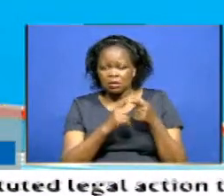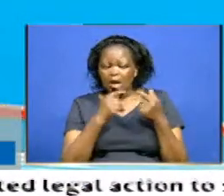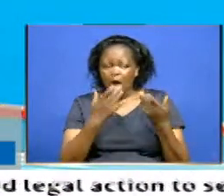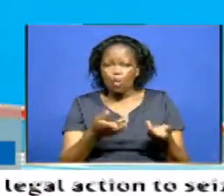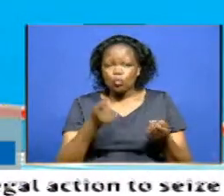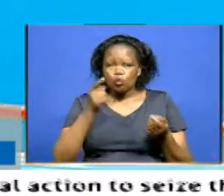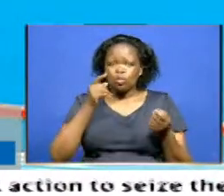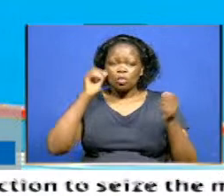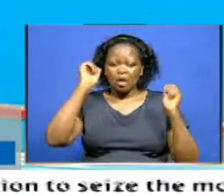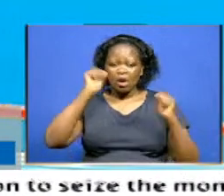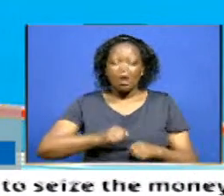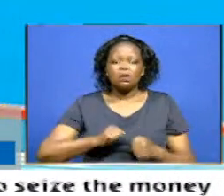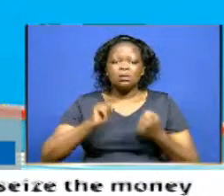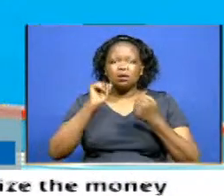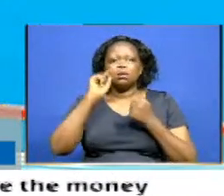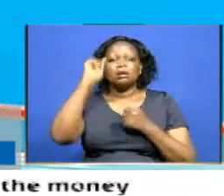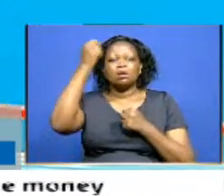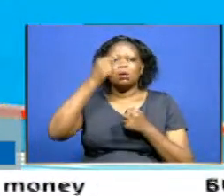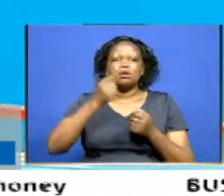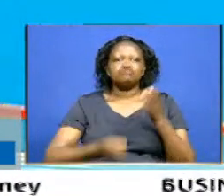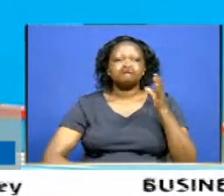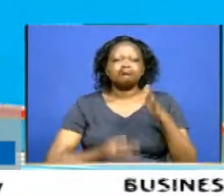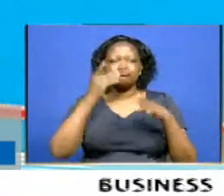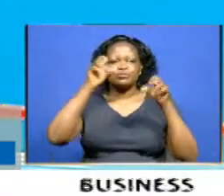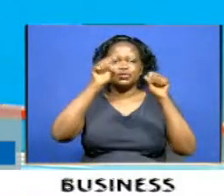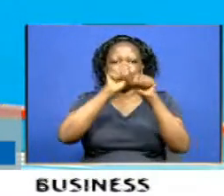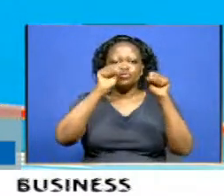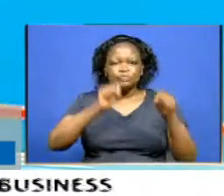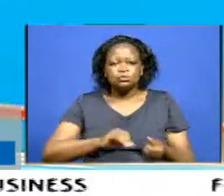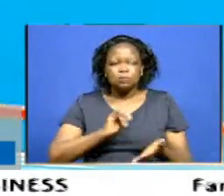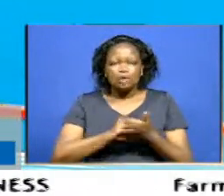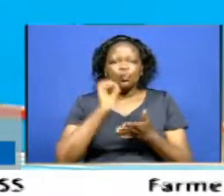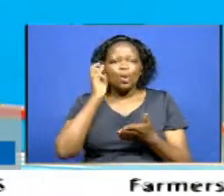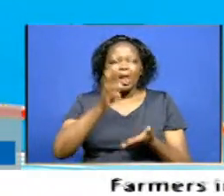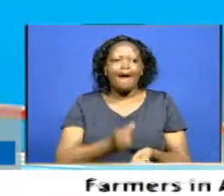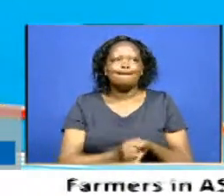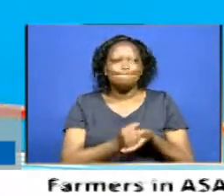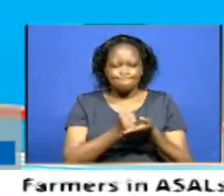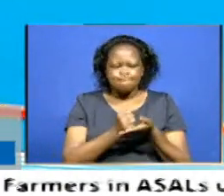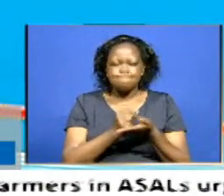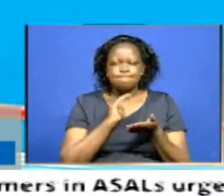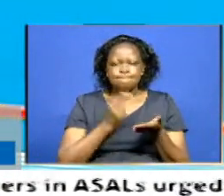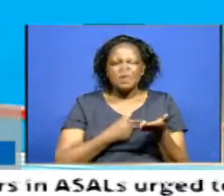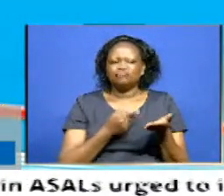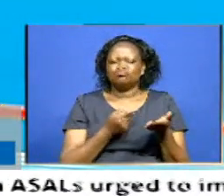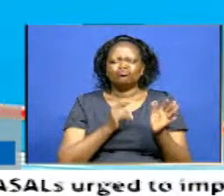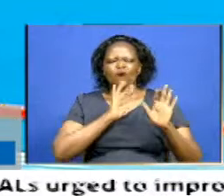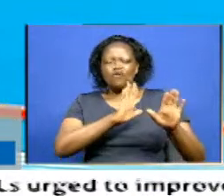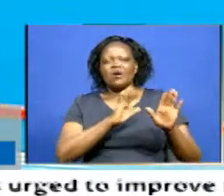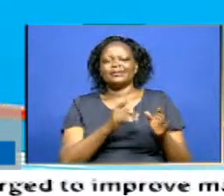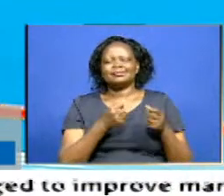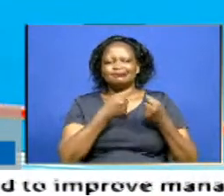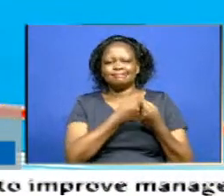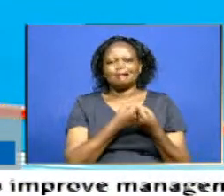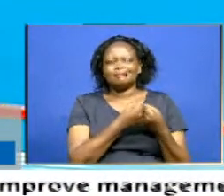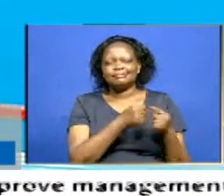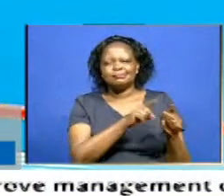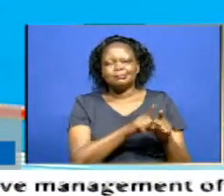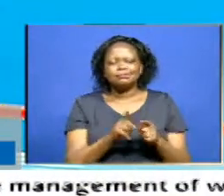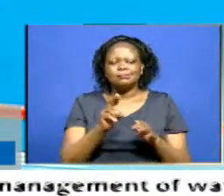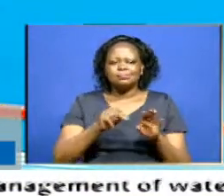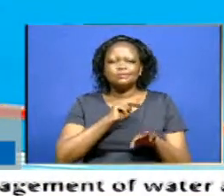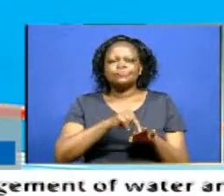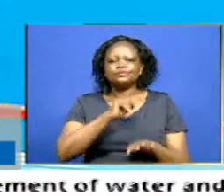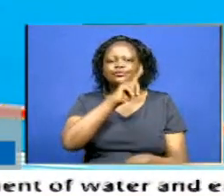country create systems, that will be helping us to deter this kind of challenges, as a nation?